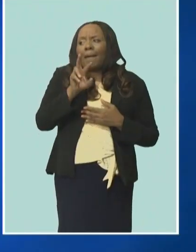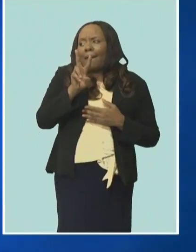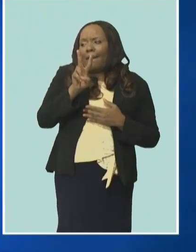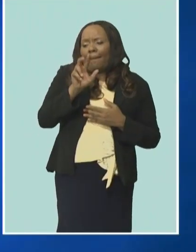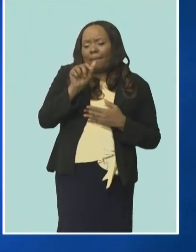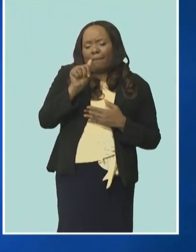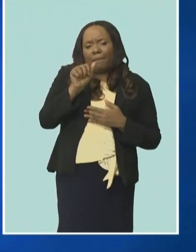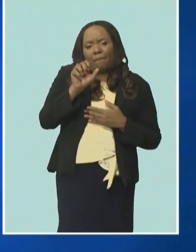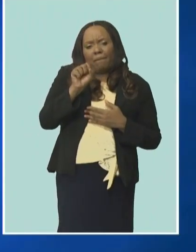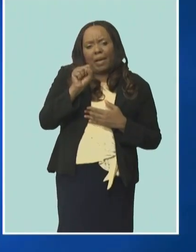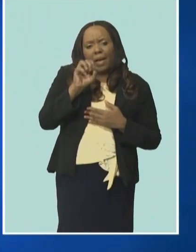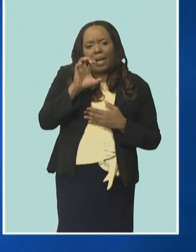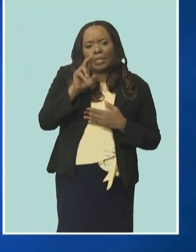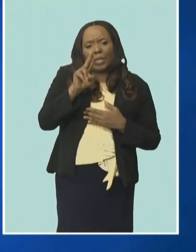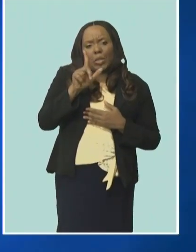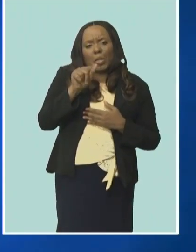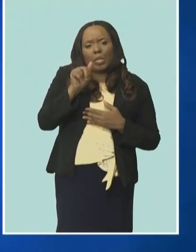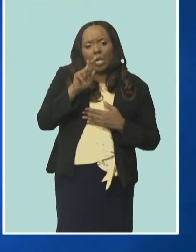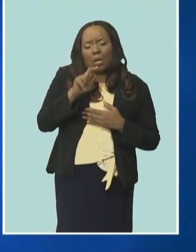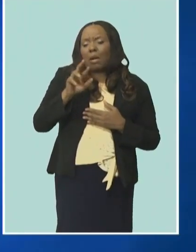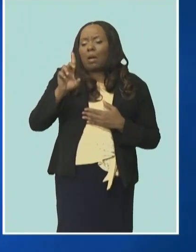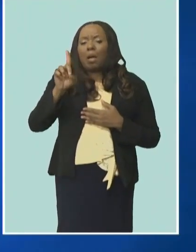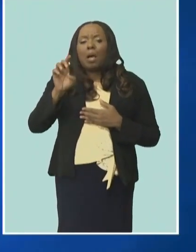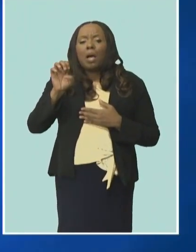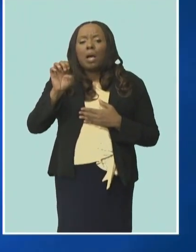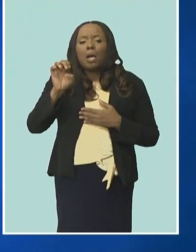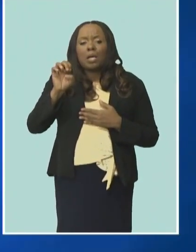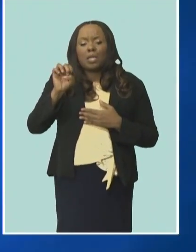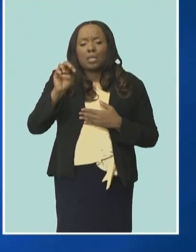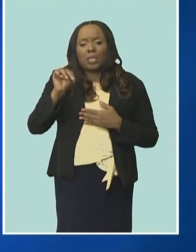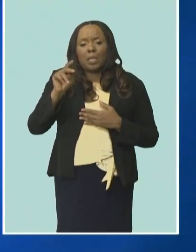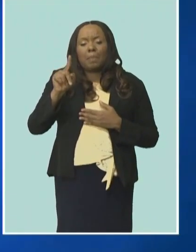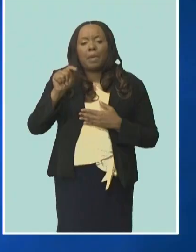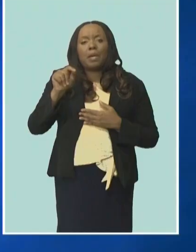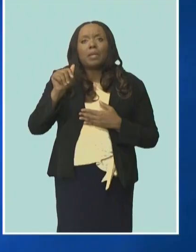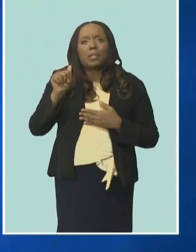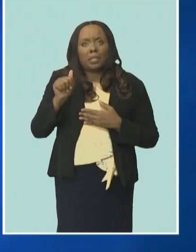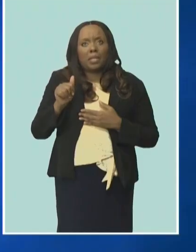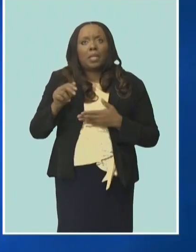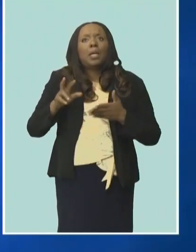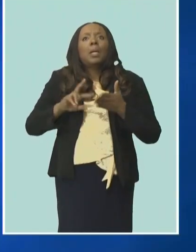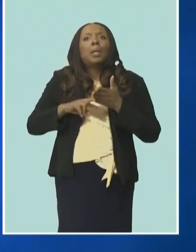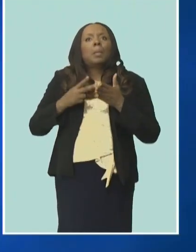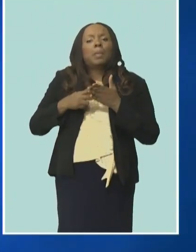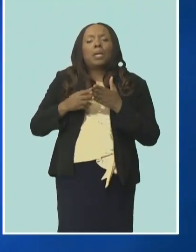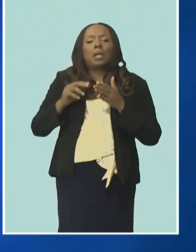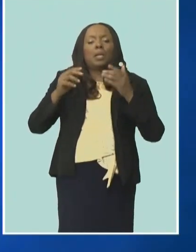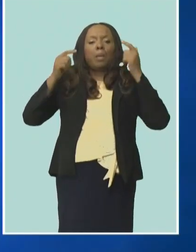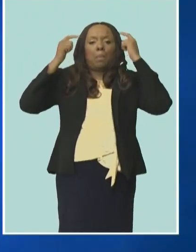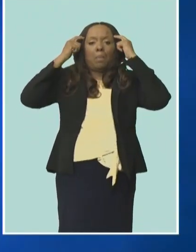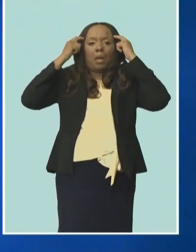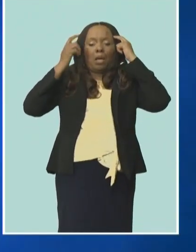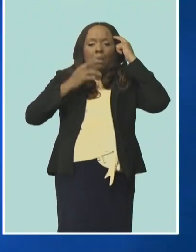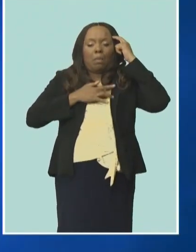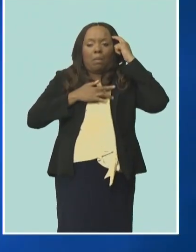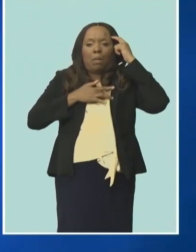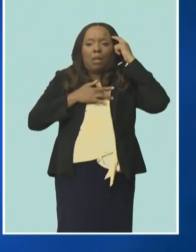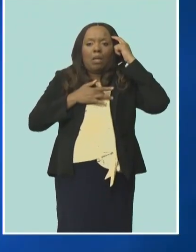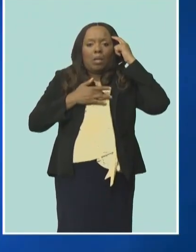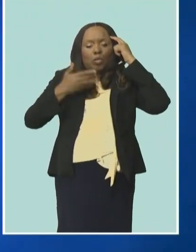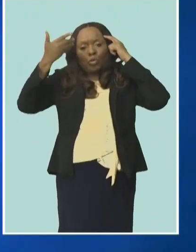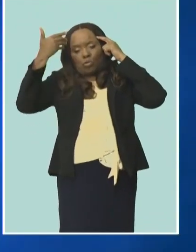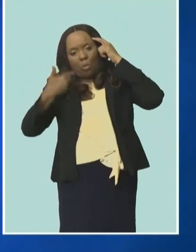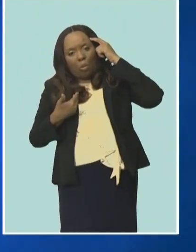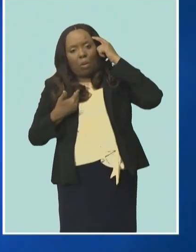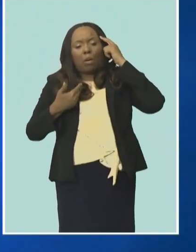any of the vasculature, then ultimately you will have cell death. And of course, this cell death, if it happens in your brain, results in a stroke, it results